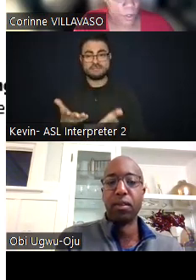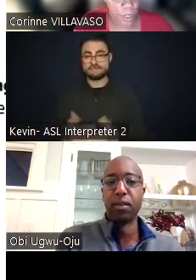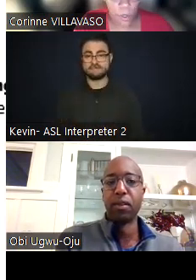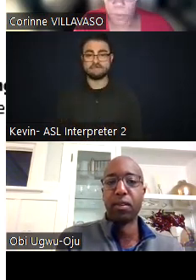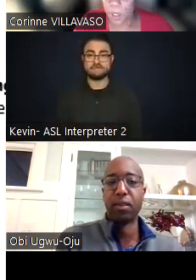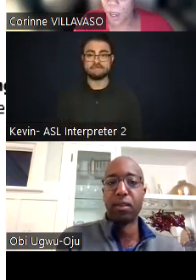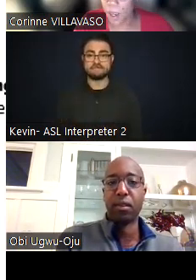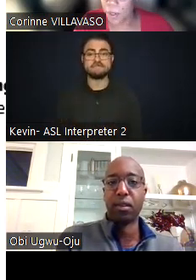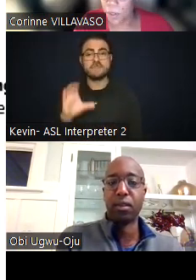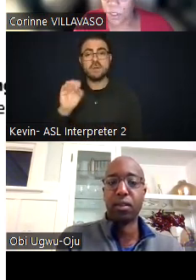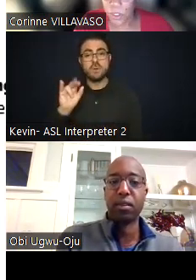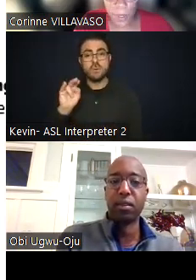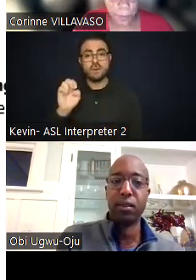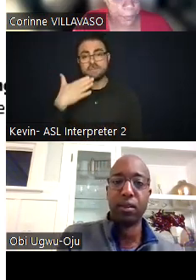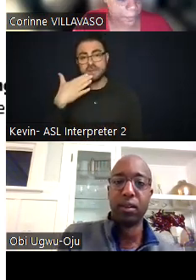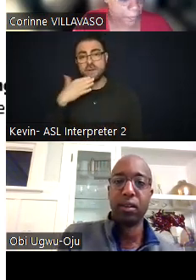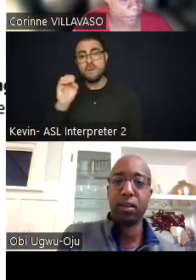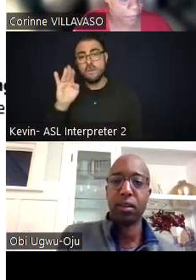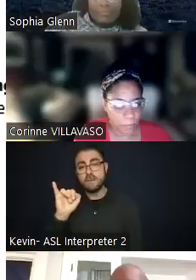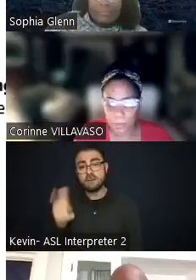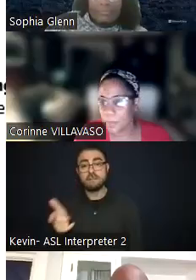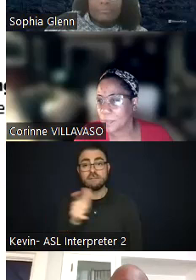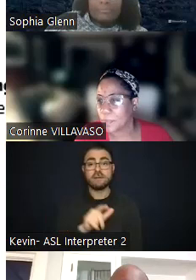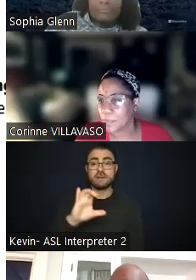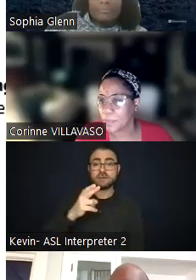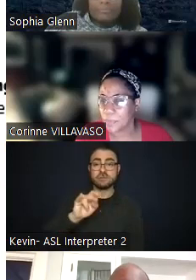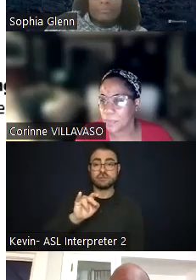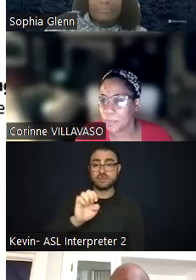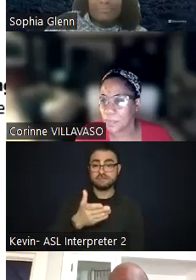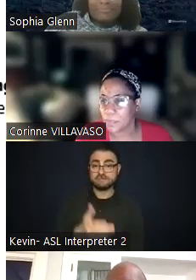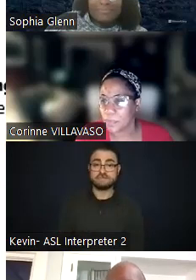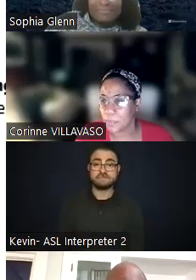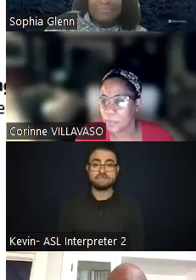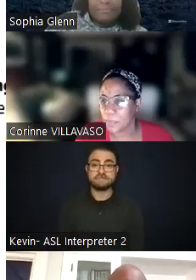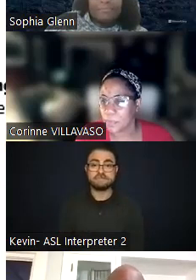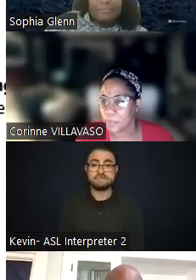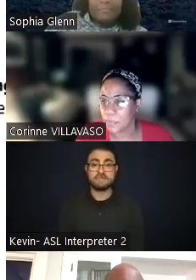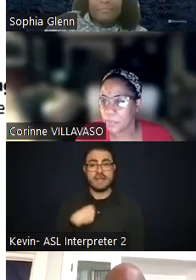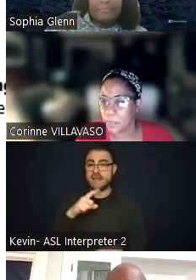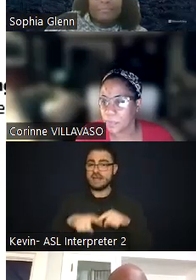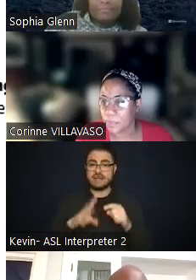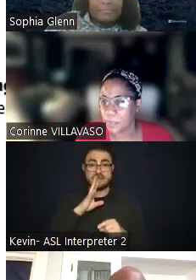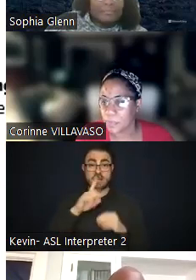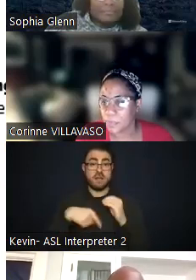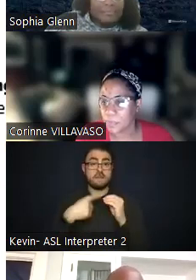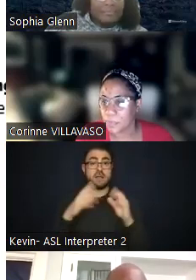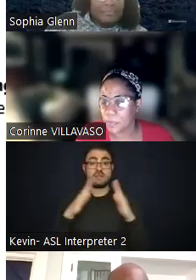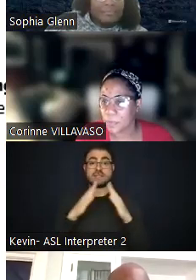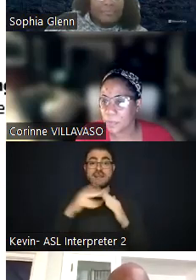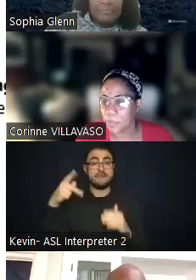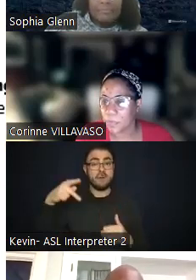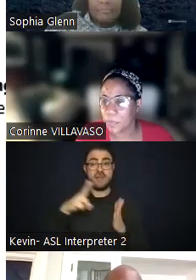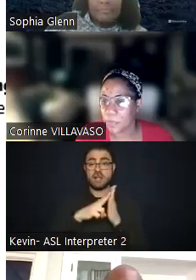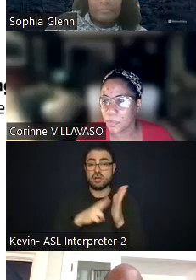Thank you, Co-Chair Obi. Commissioner Cherie? I can't speak to City of Portland contractors, but I can speak to